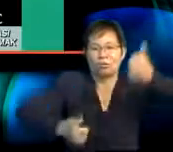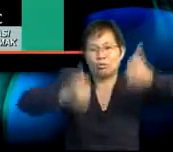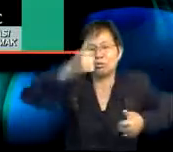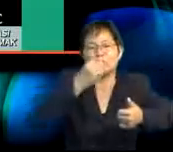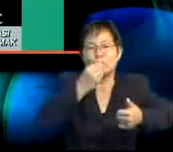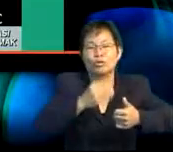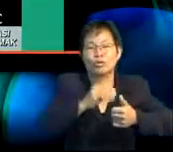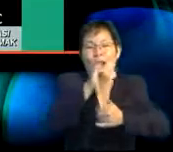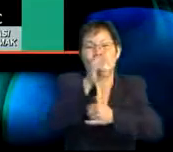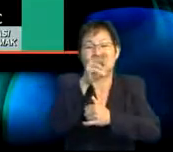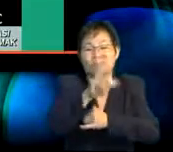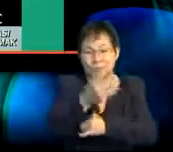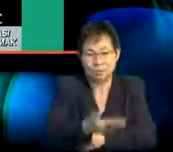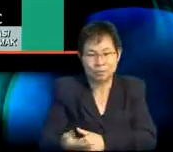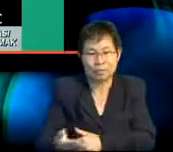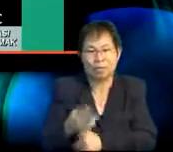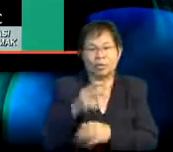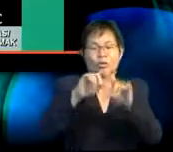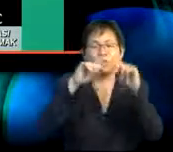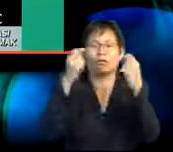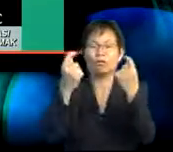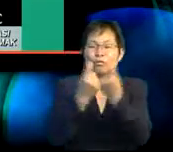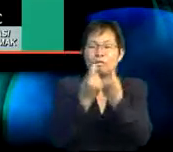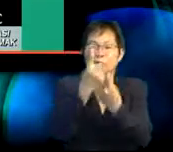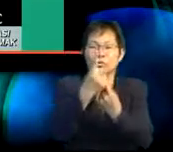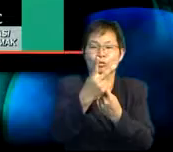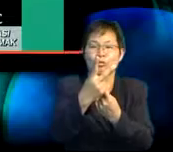item do these Form 2 students spend the most?